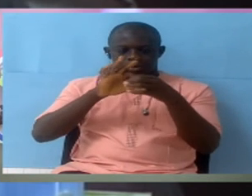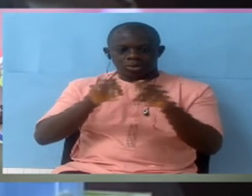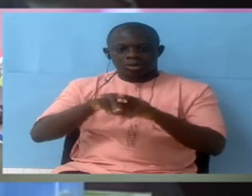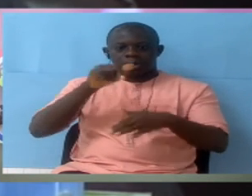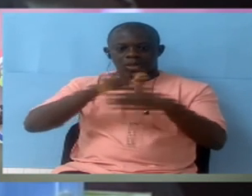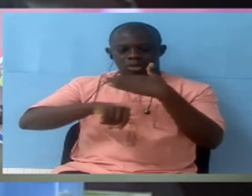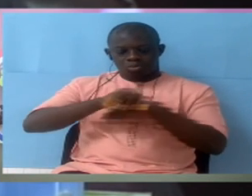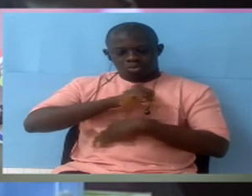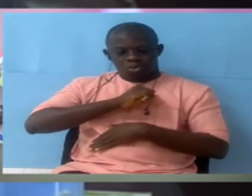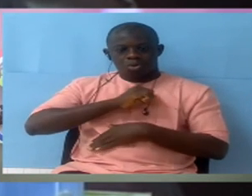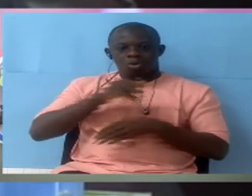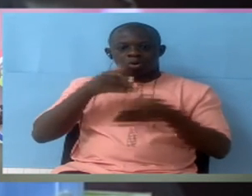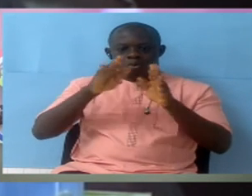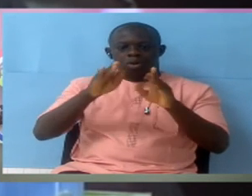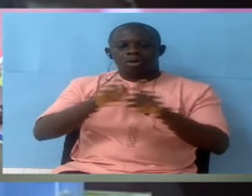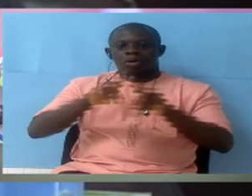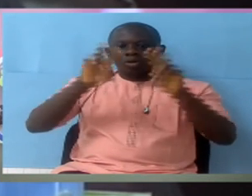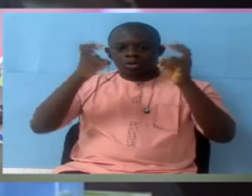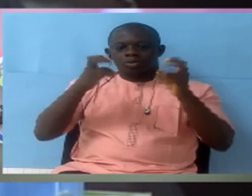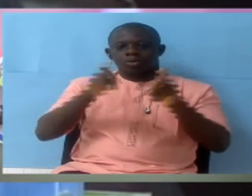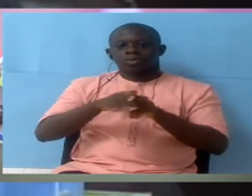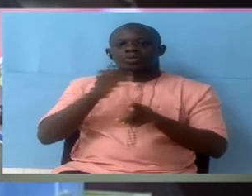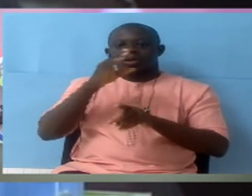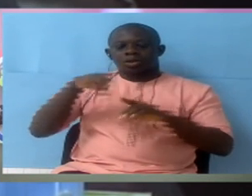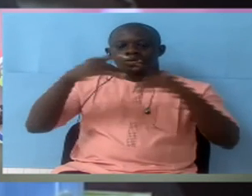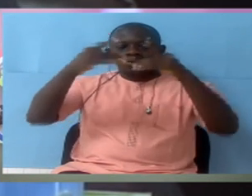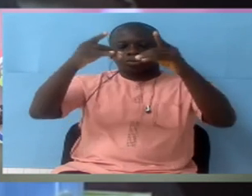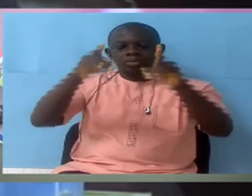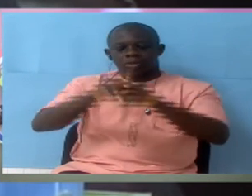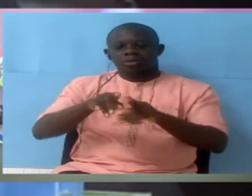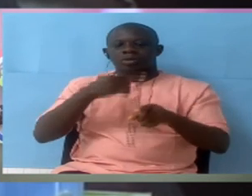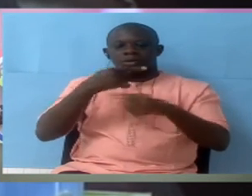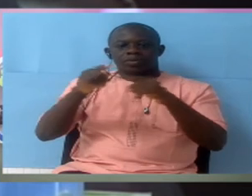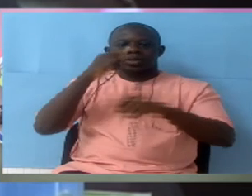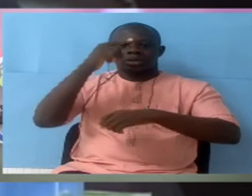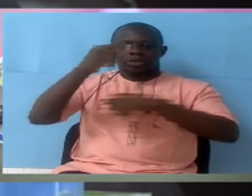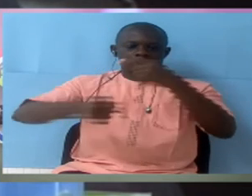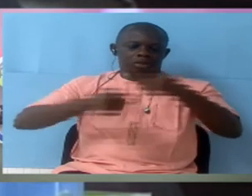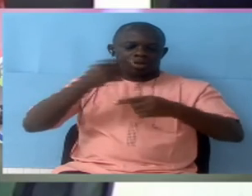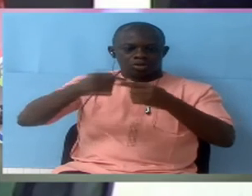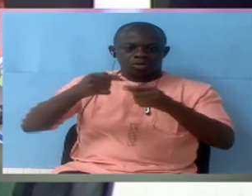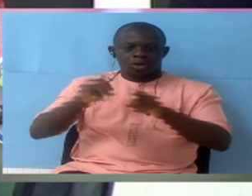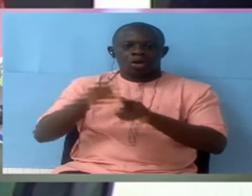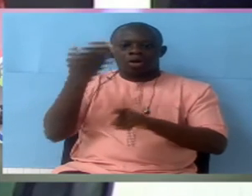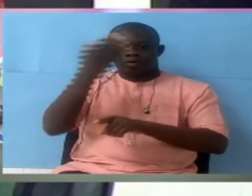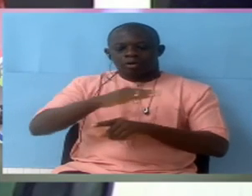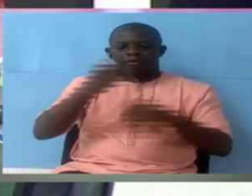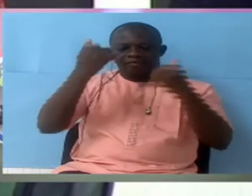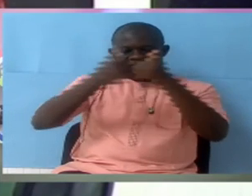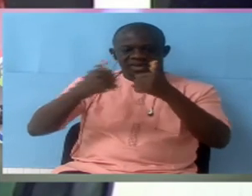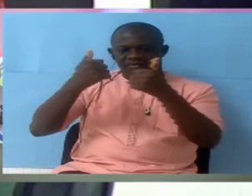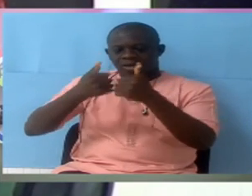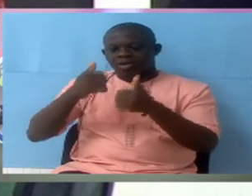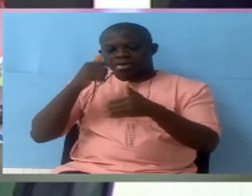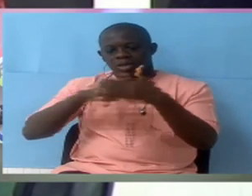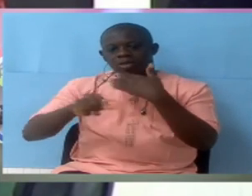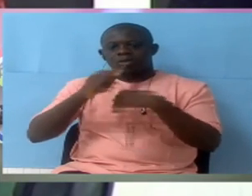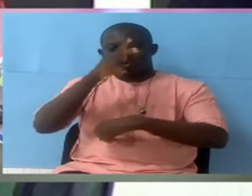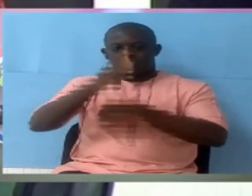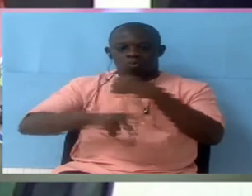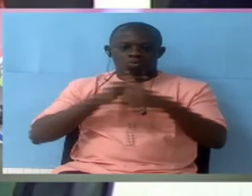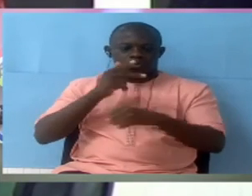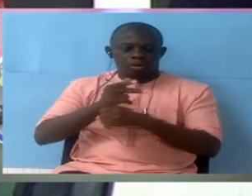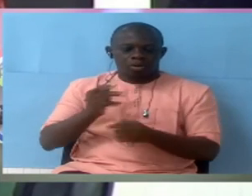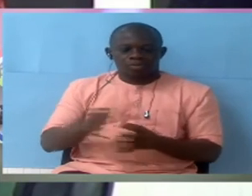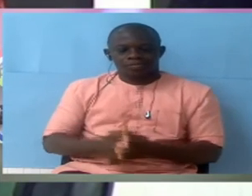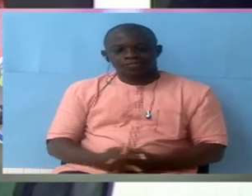own preamble to save succeeding generations from the scourge of war dimbal nga mbotay bi bu baakha baakha baax